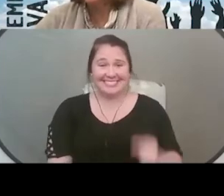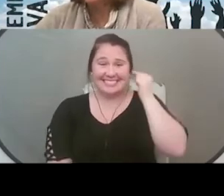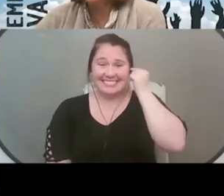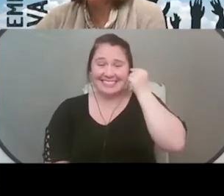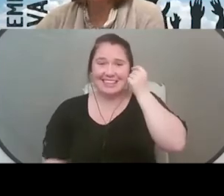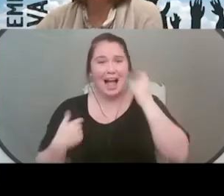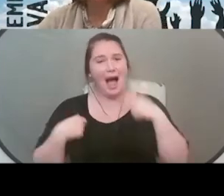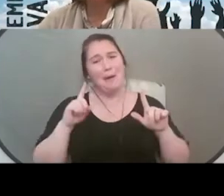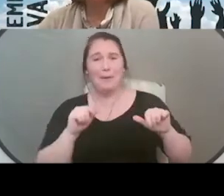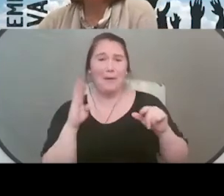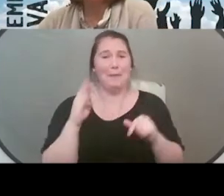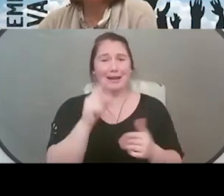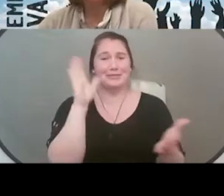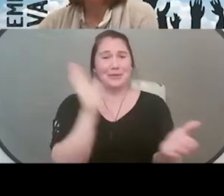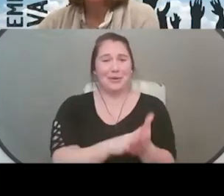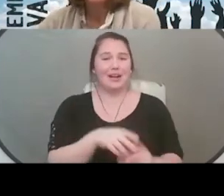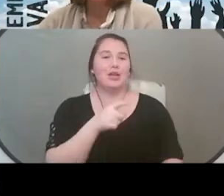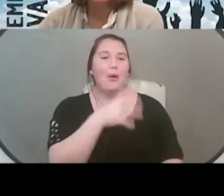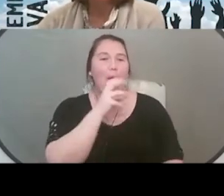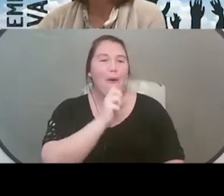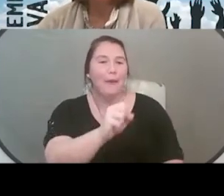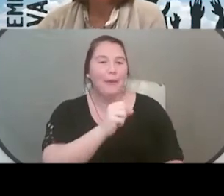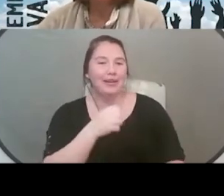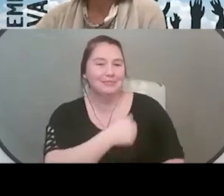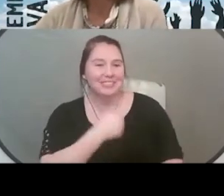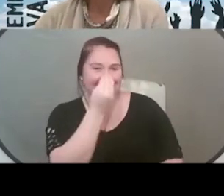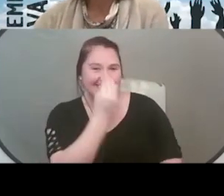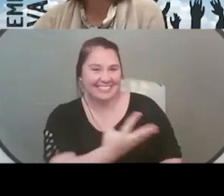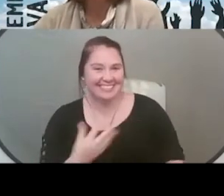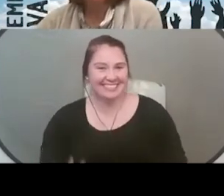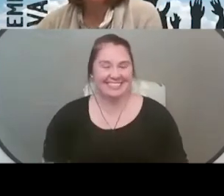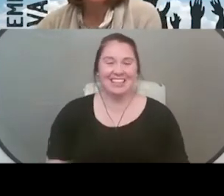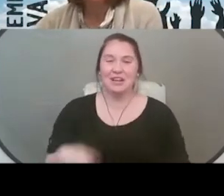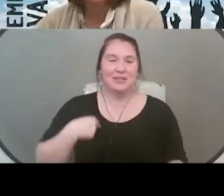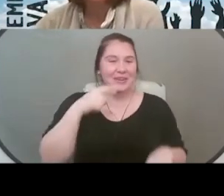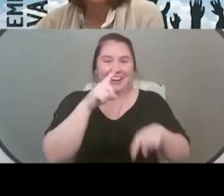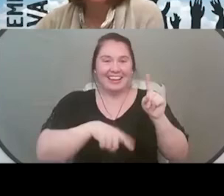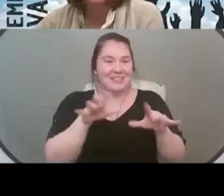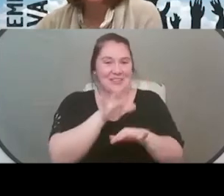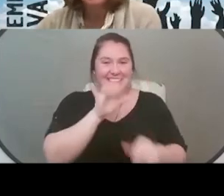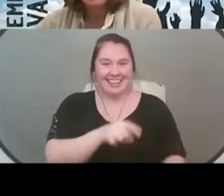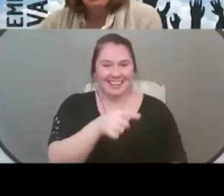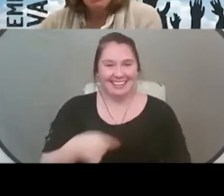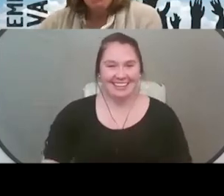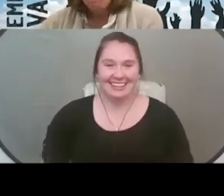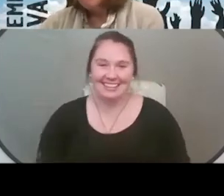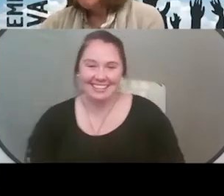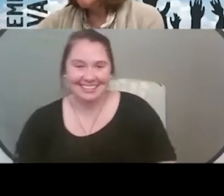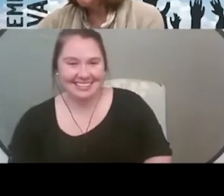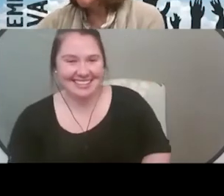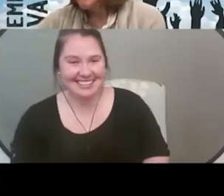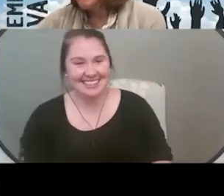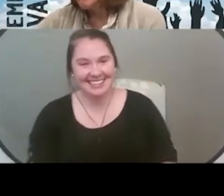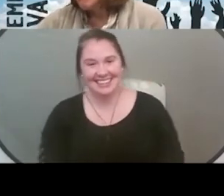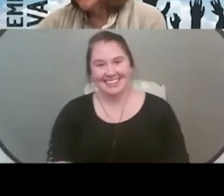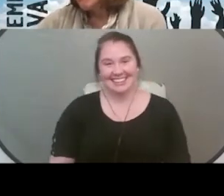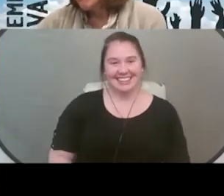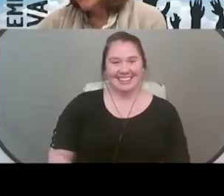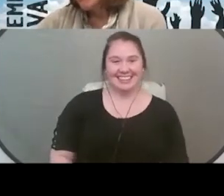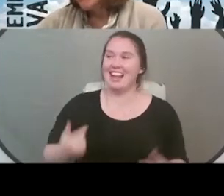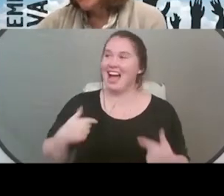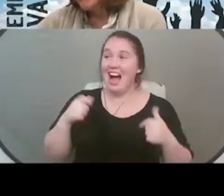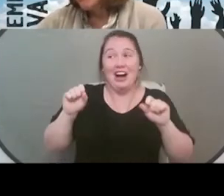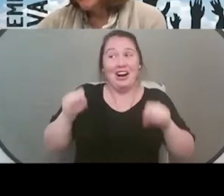school. You are too old. I'm sorry to tell you. You cannot do that. I'm a cleaner